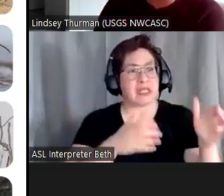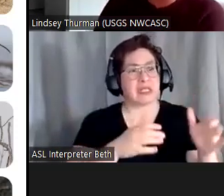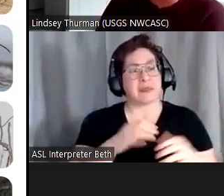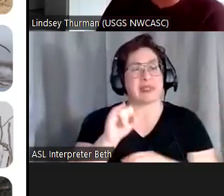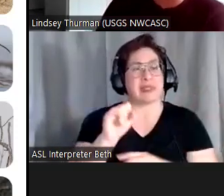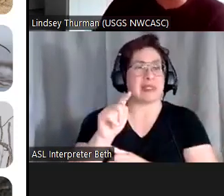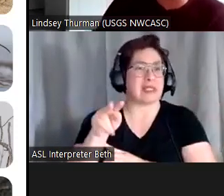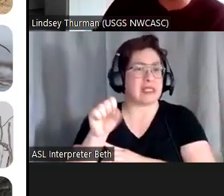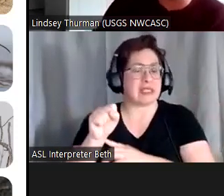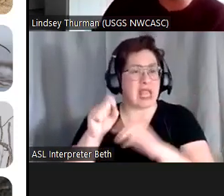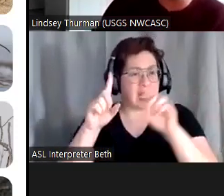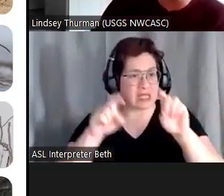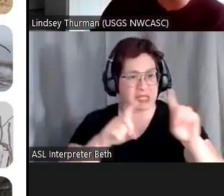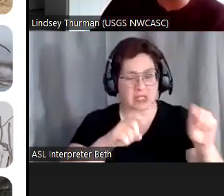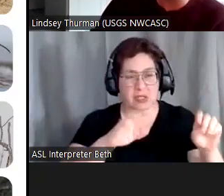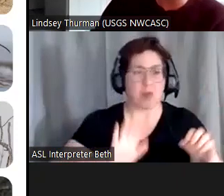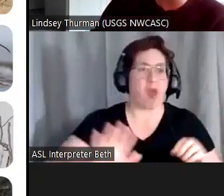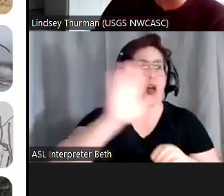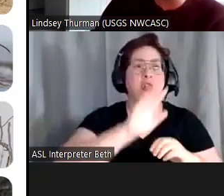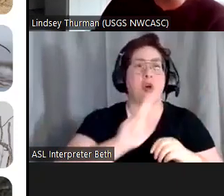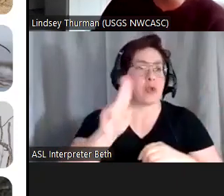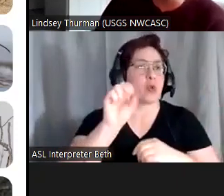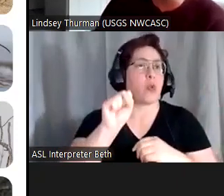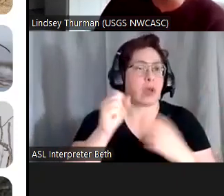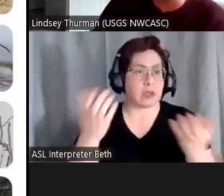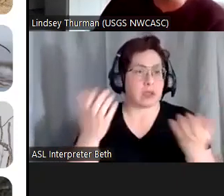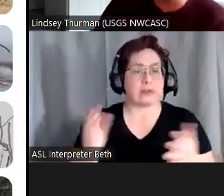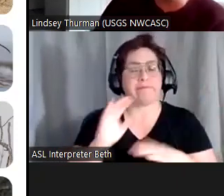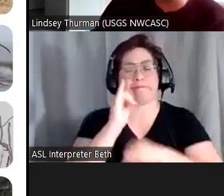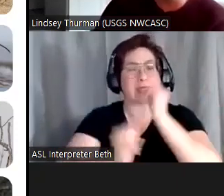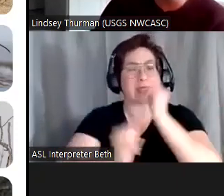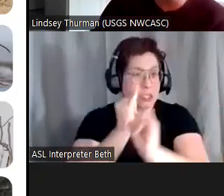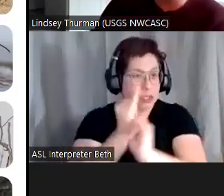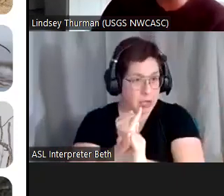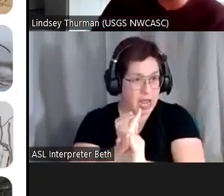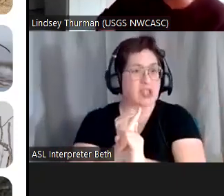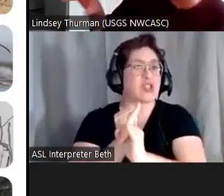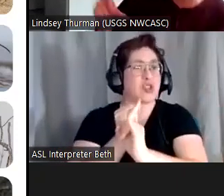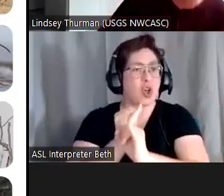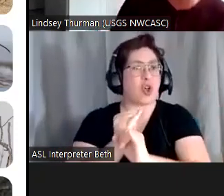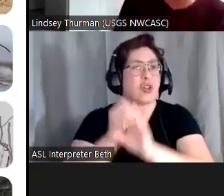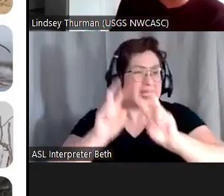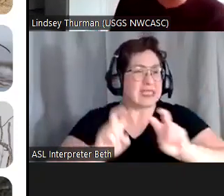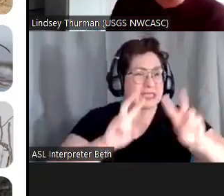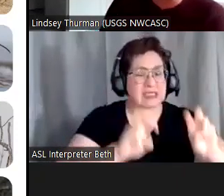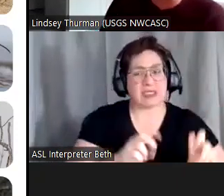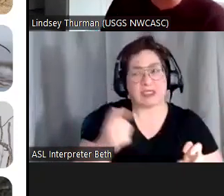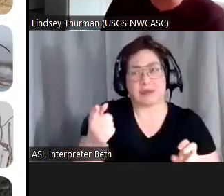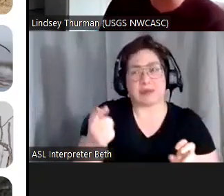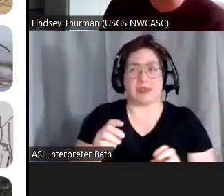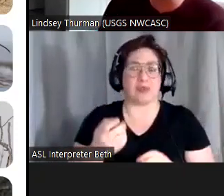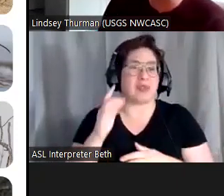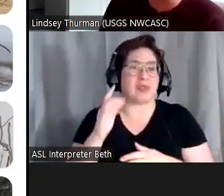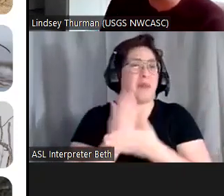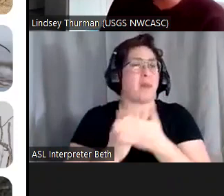for species all over the US. We've had some international assessments done. So this is only a subset of them.